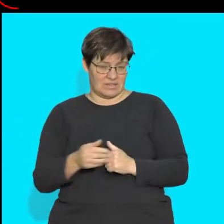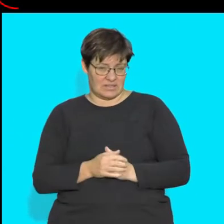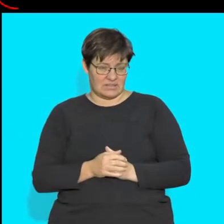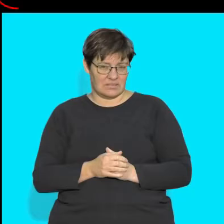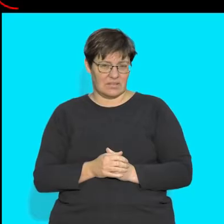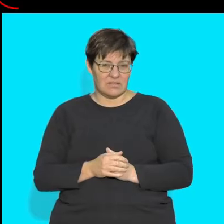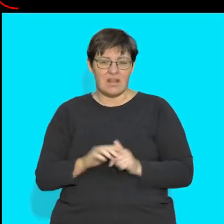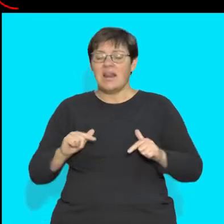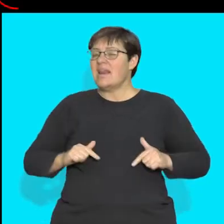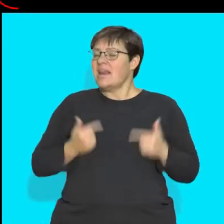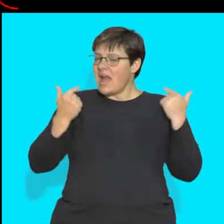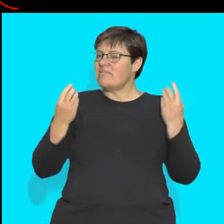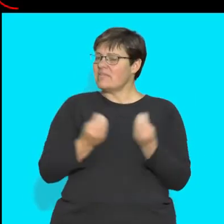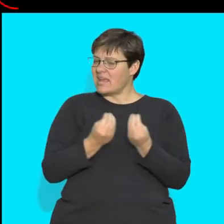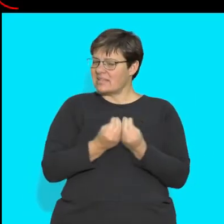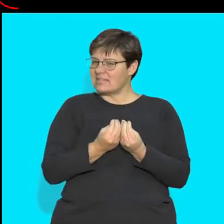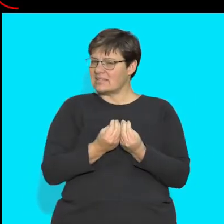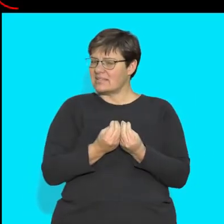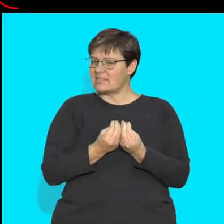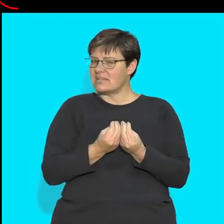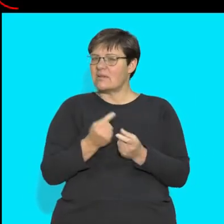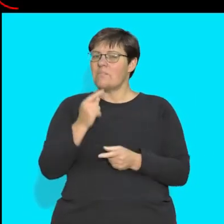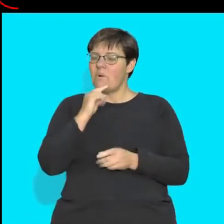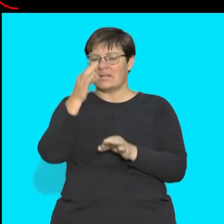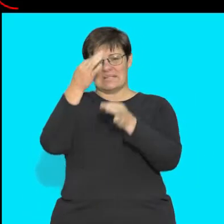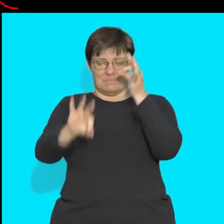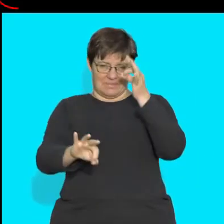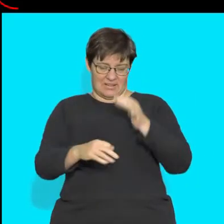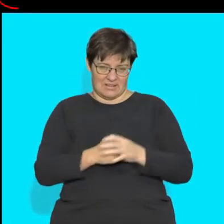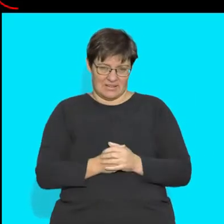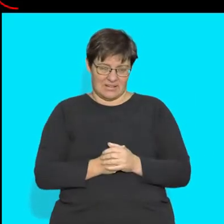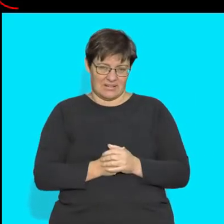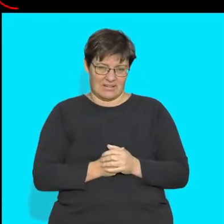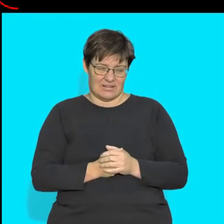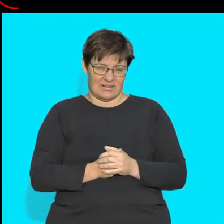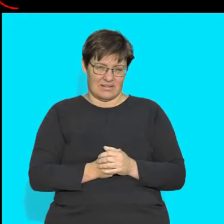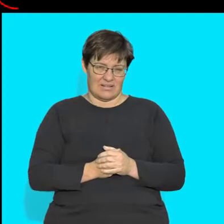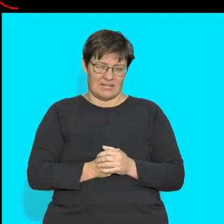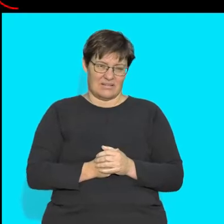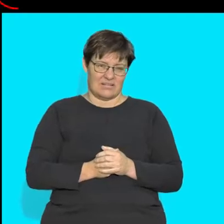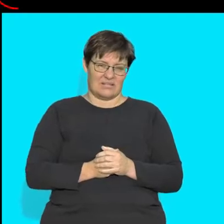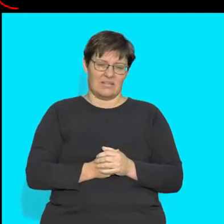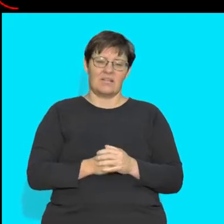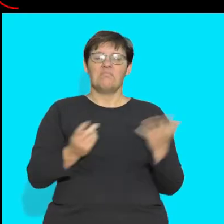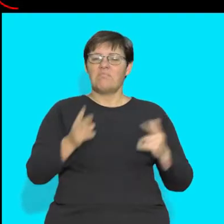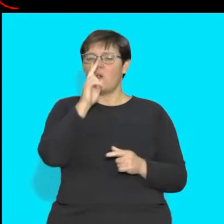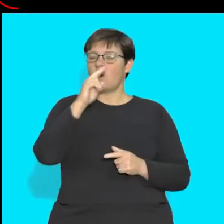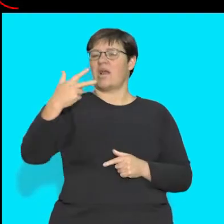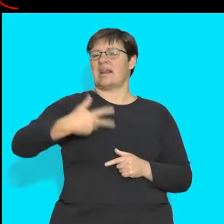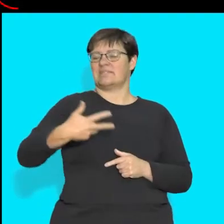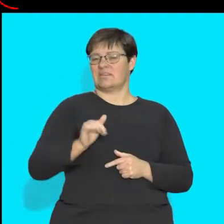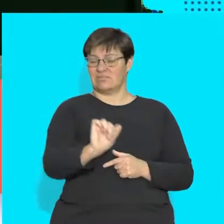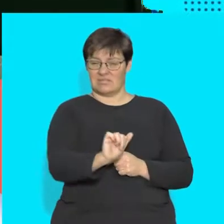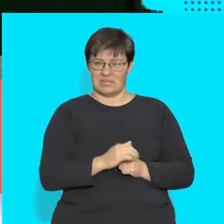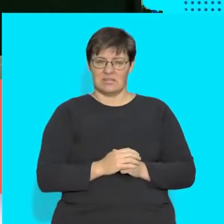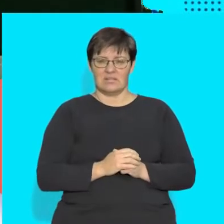it came to living things, they were very, what we call simple. Now, if we have a look at, when we look at